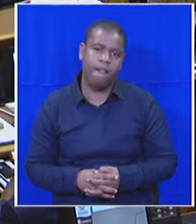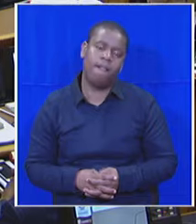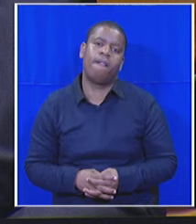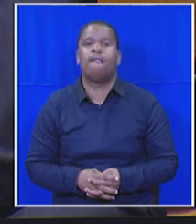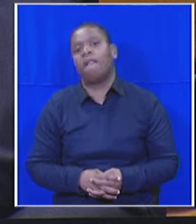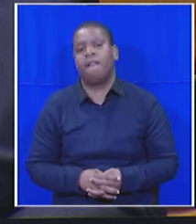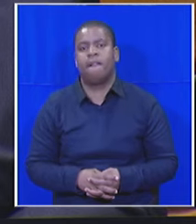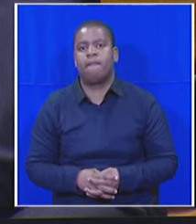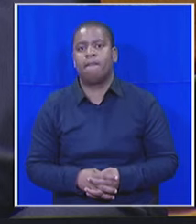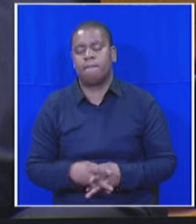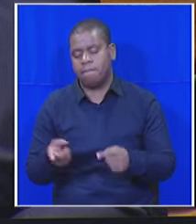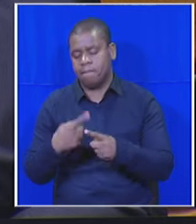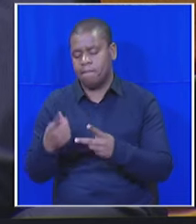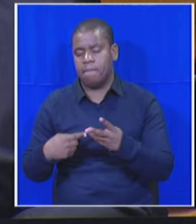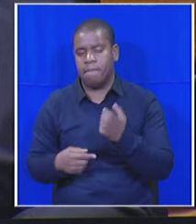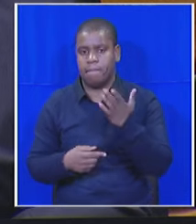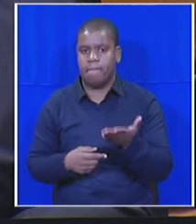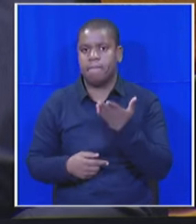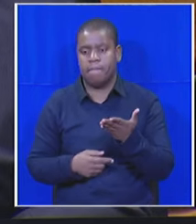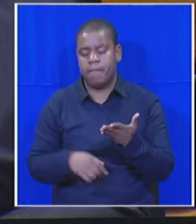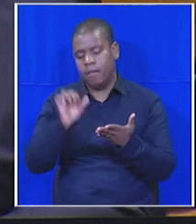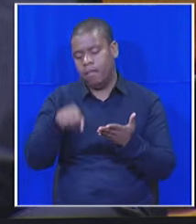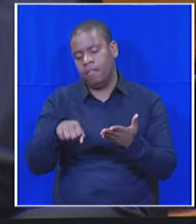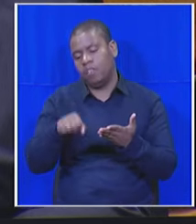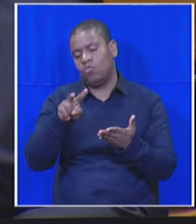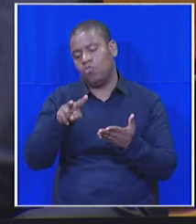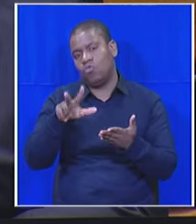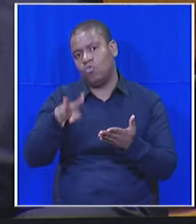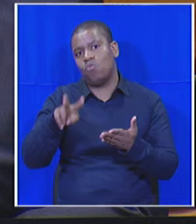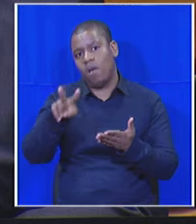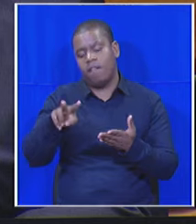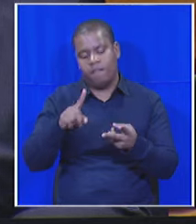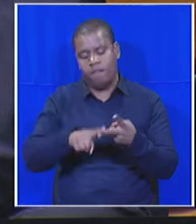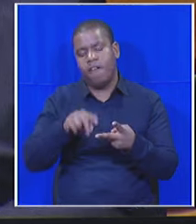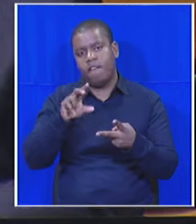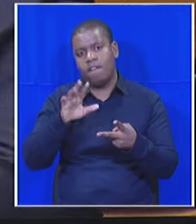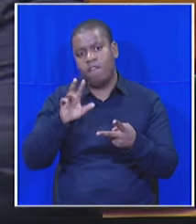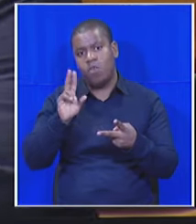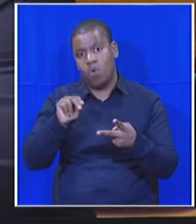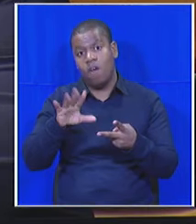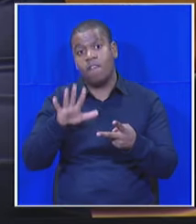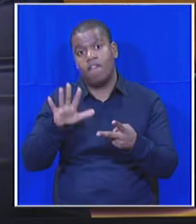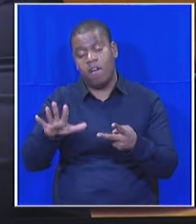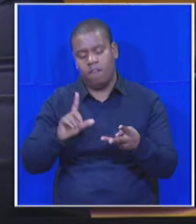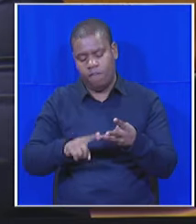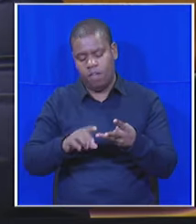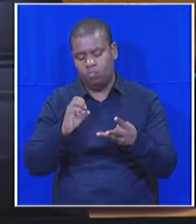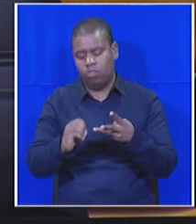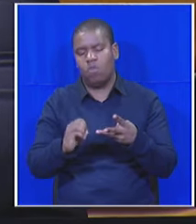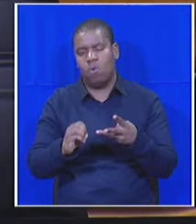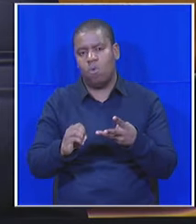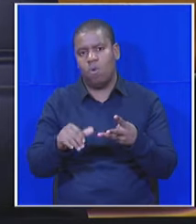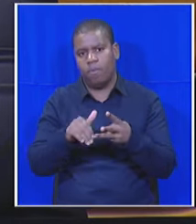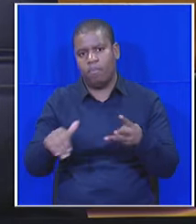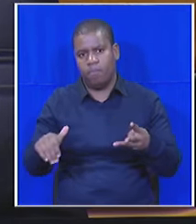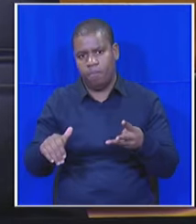The results are as follows: yes, 212, no, 55, abstain, 0.